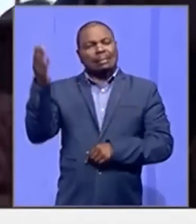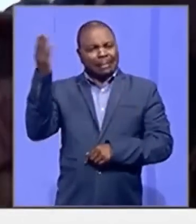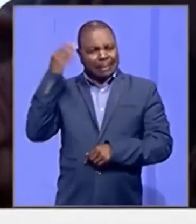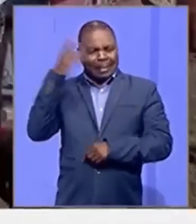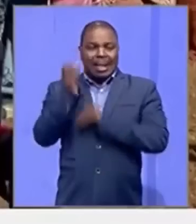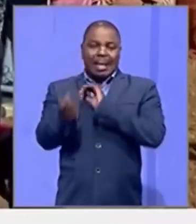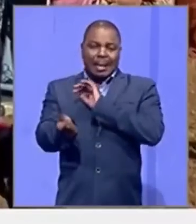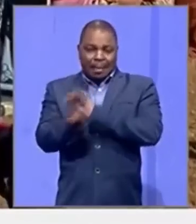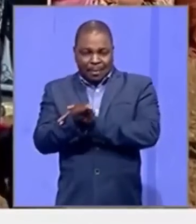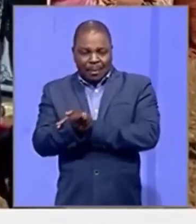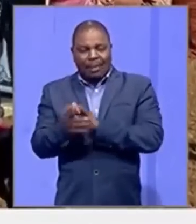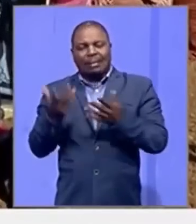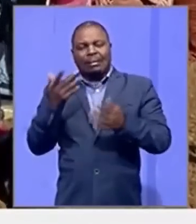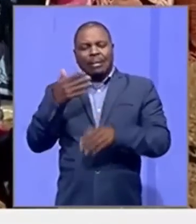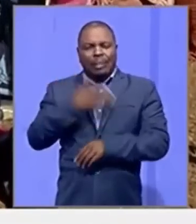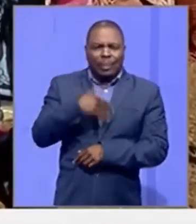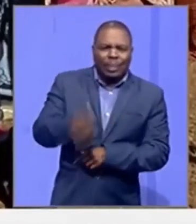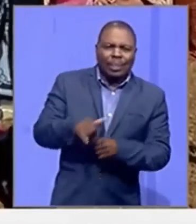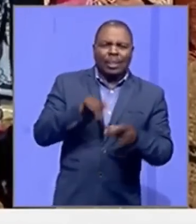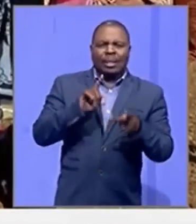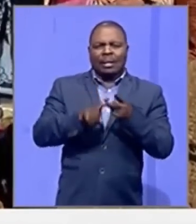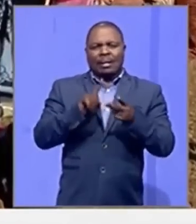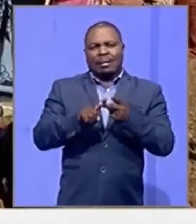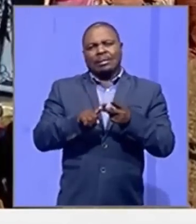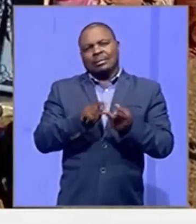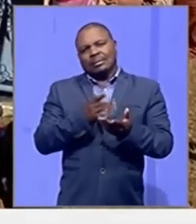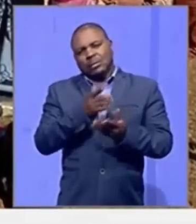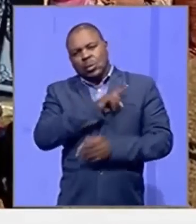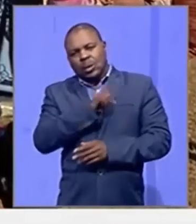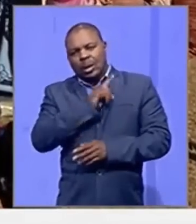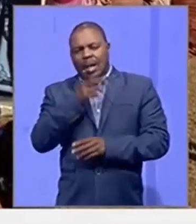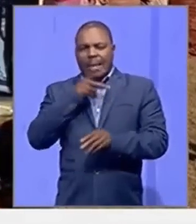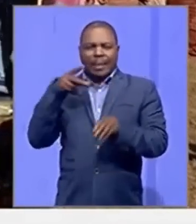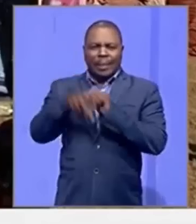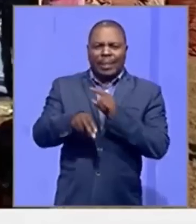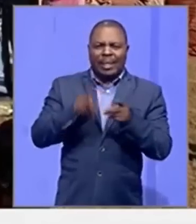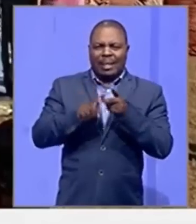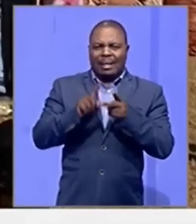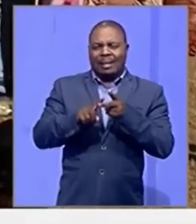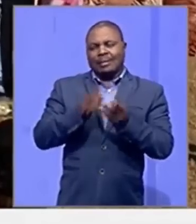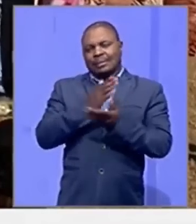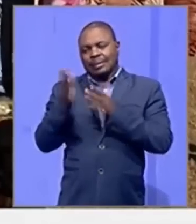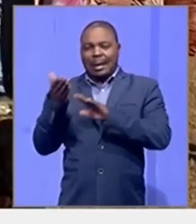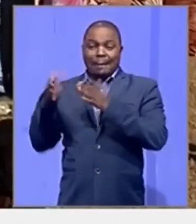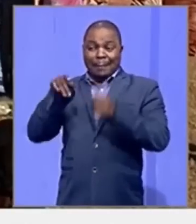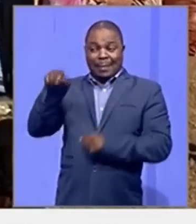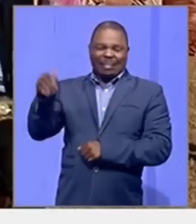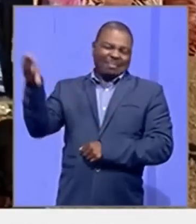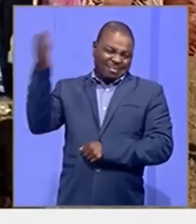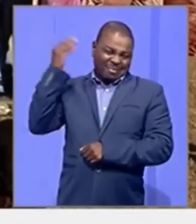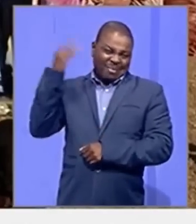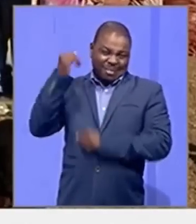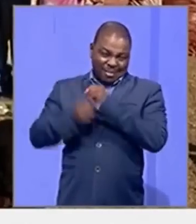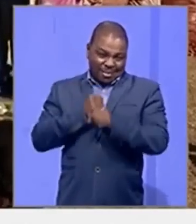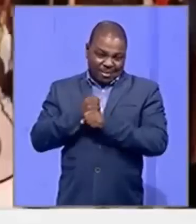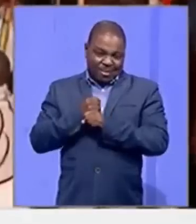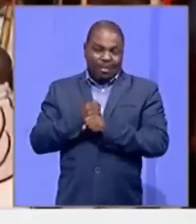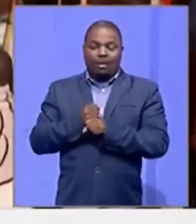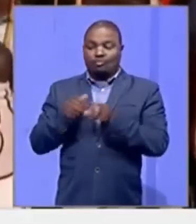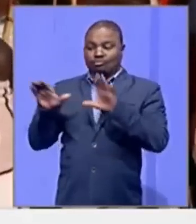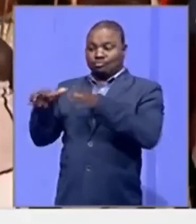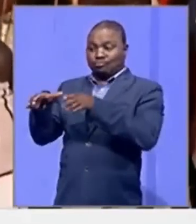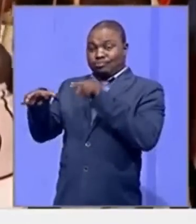tše dintšhi tša dikgobalo tša ba bantši ka baka la lebollo le ba bangwe bao ba hlokagetšego mengwageng ya go feta.